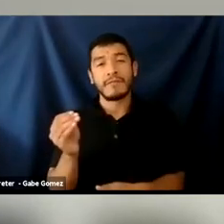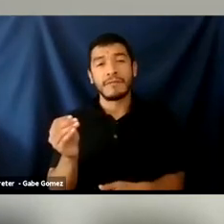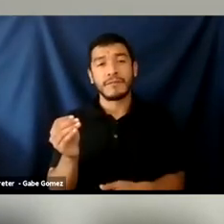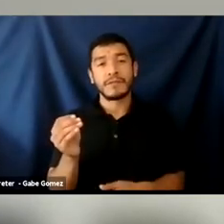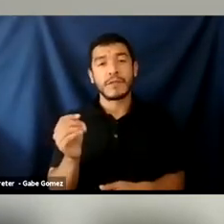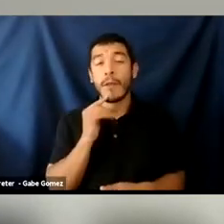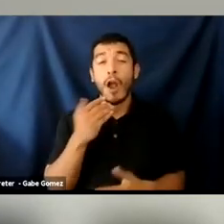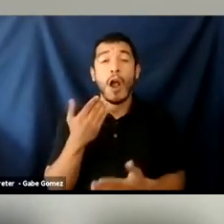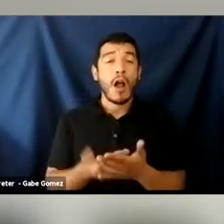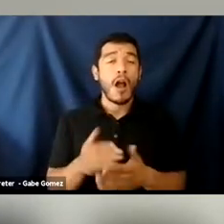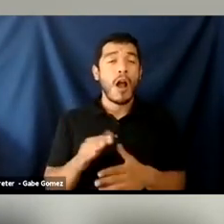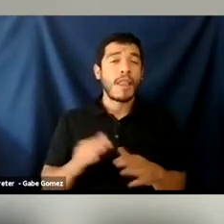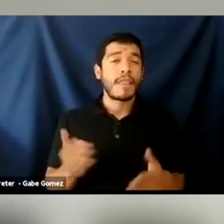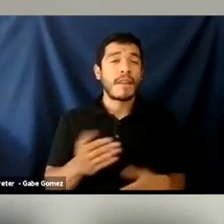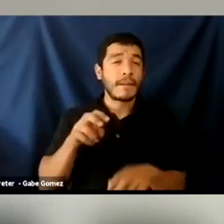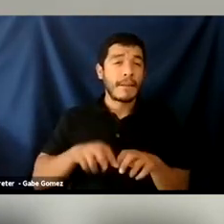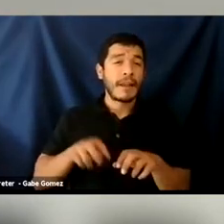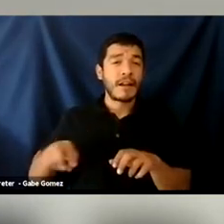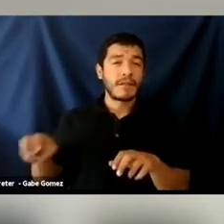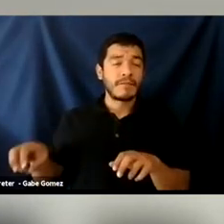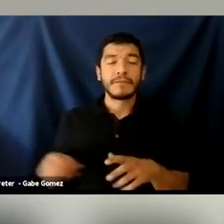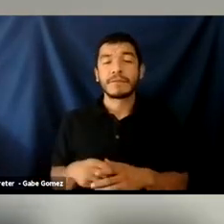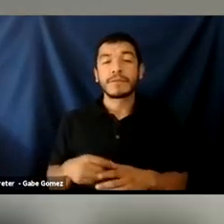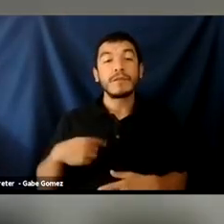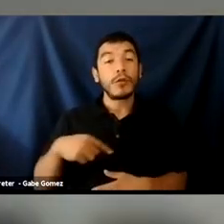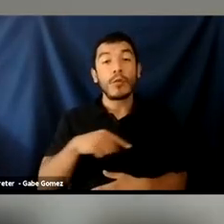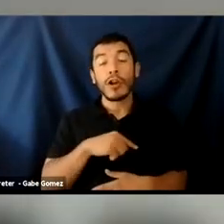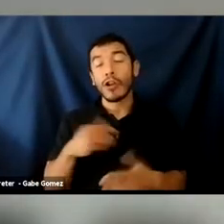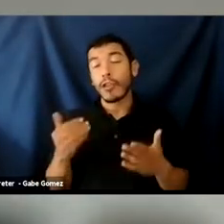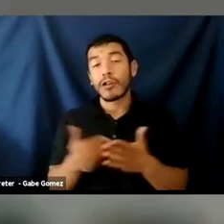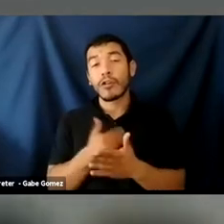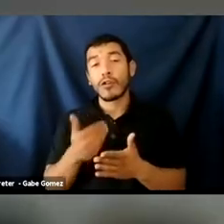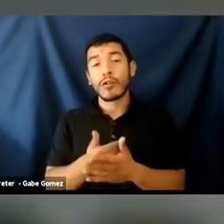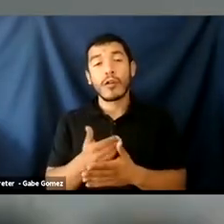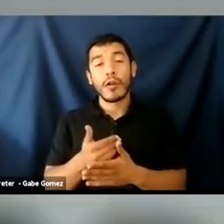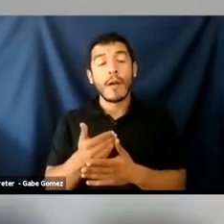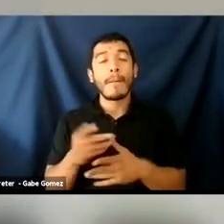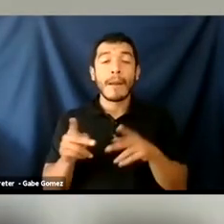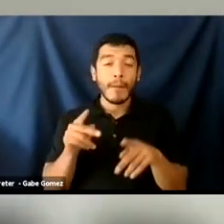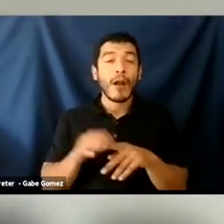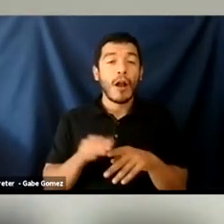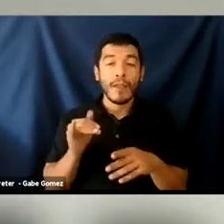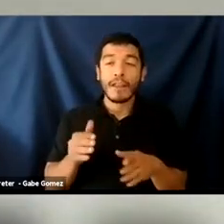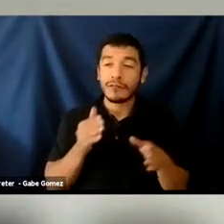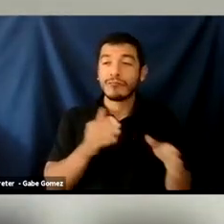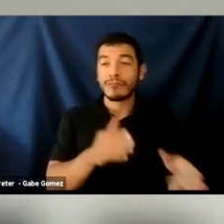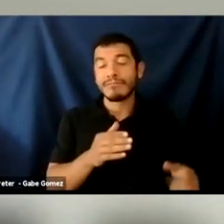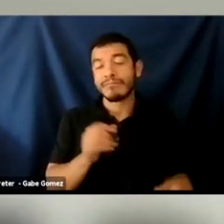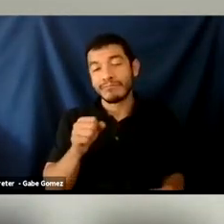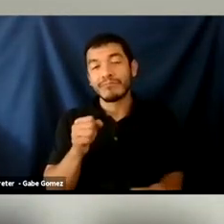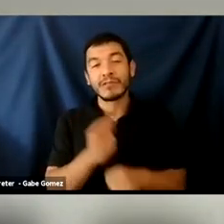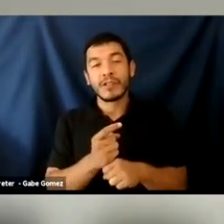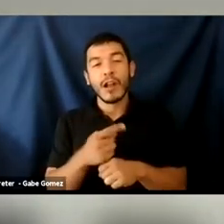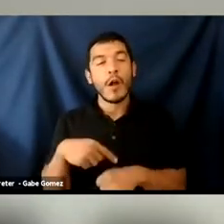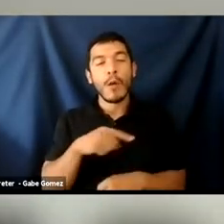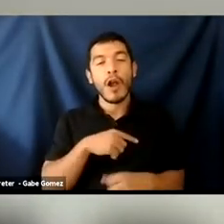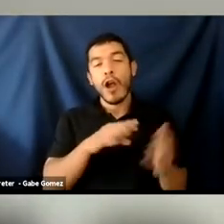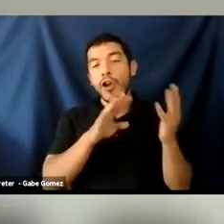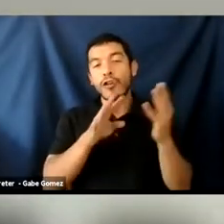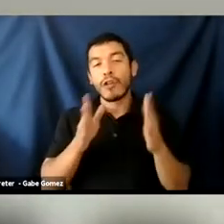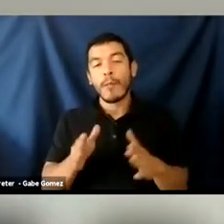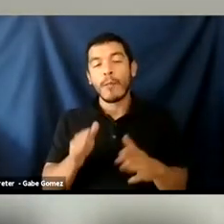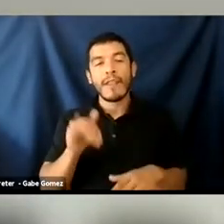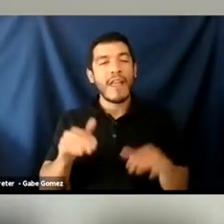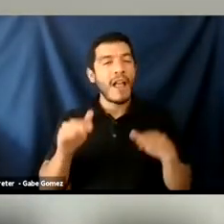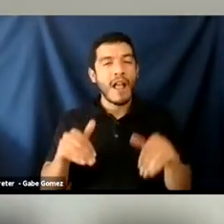on this panel. You know, we are the new ones on the block. We are a streamer that is not yet